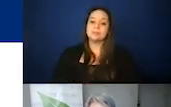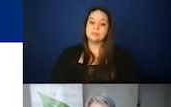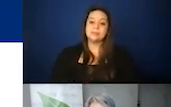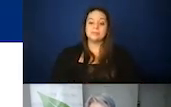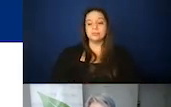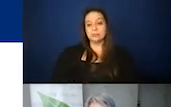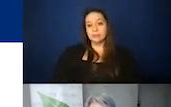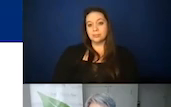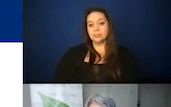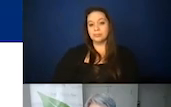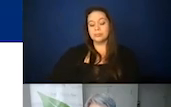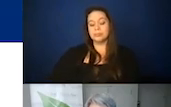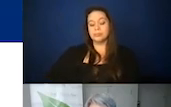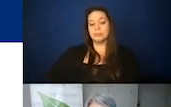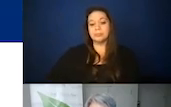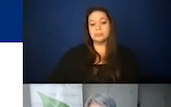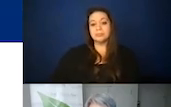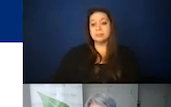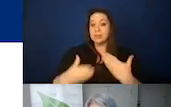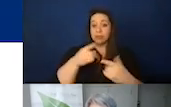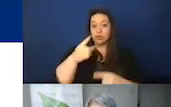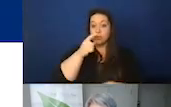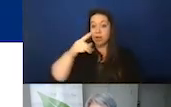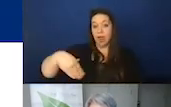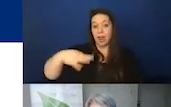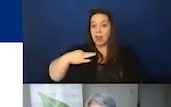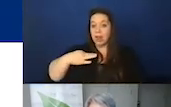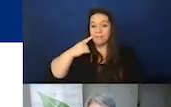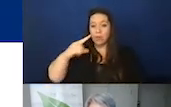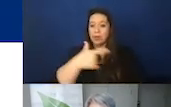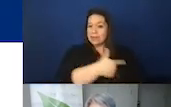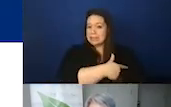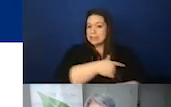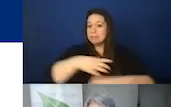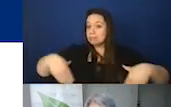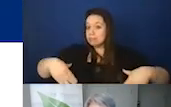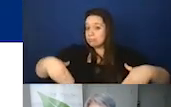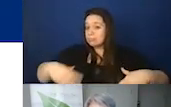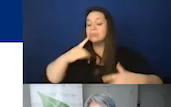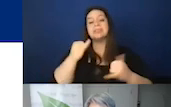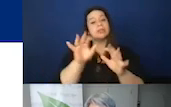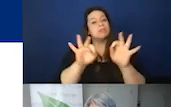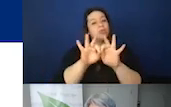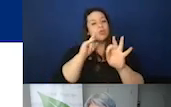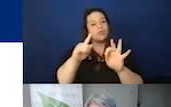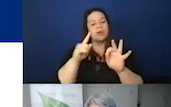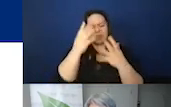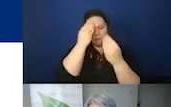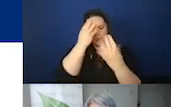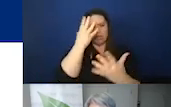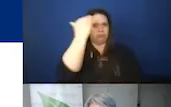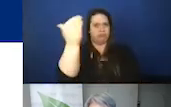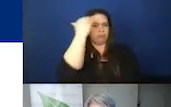that even if you yourself are not yet eligible for the vaccine, it's very important for you to have this